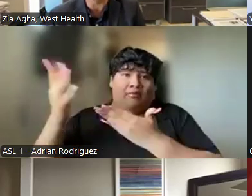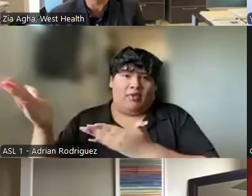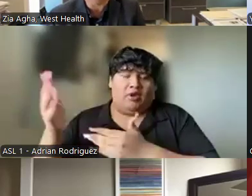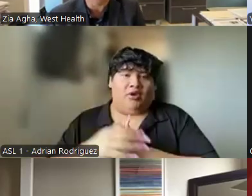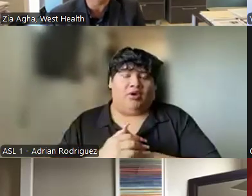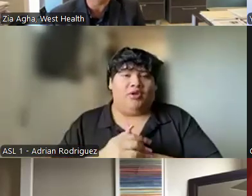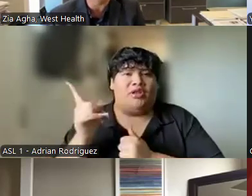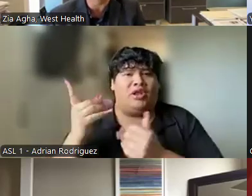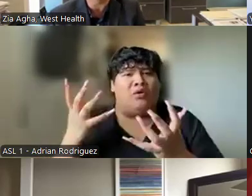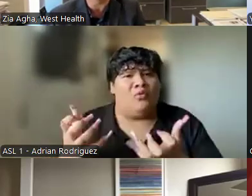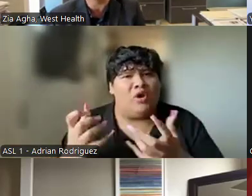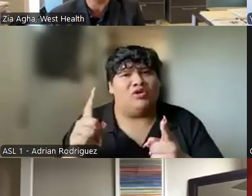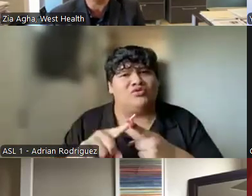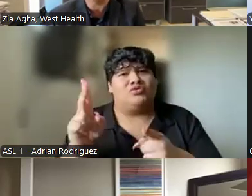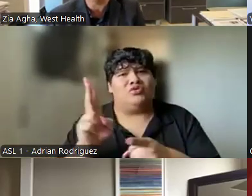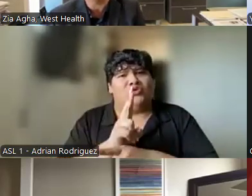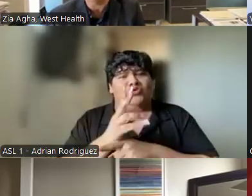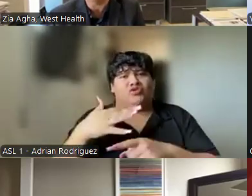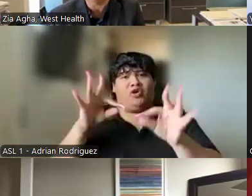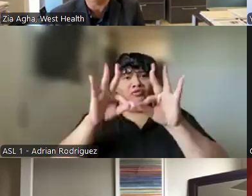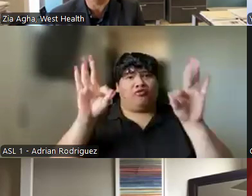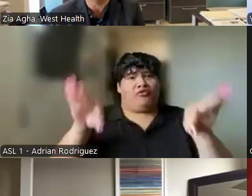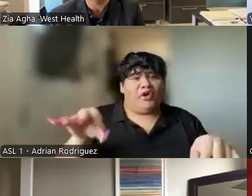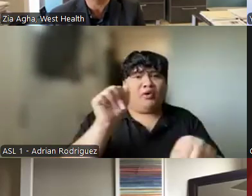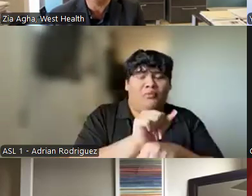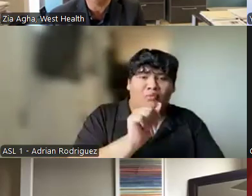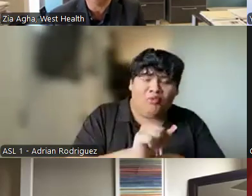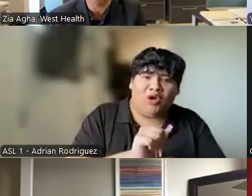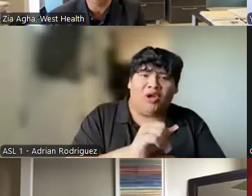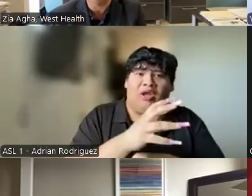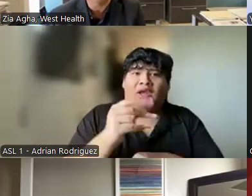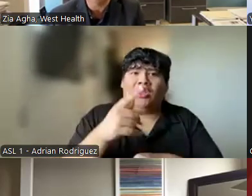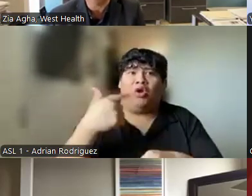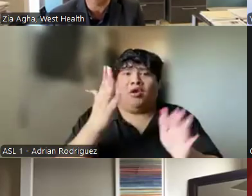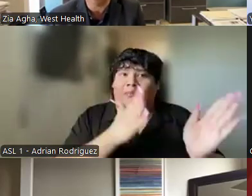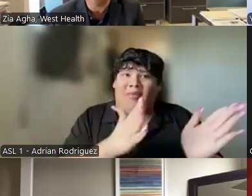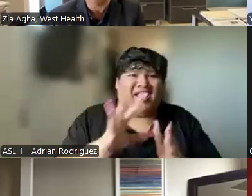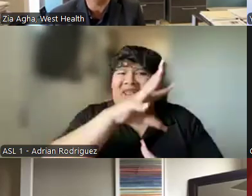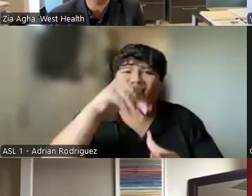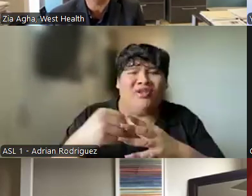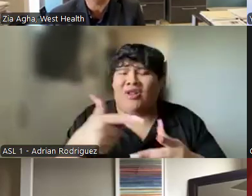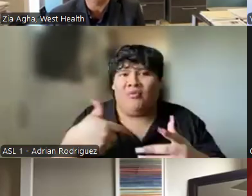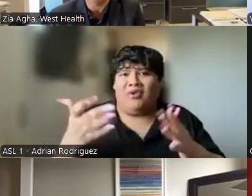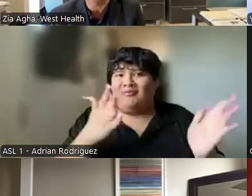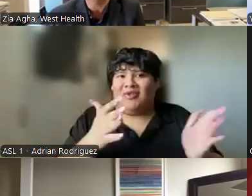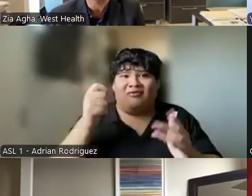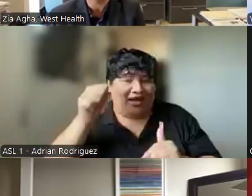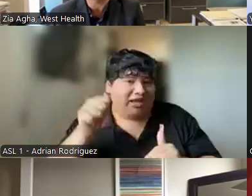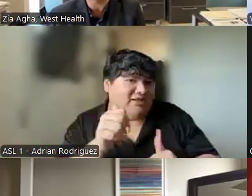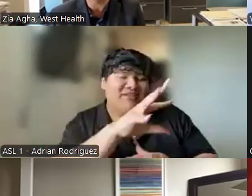And they wanted to use some of the framework and the framing around the master plan and everything that's happening around aging in the